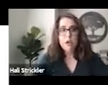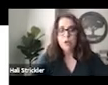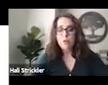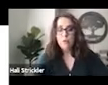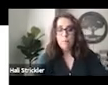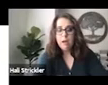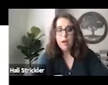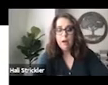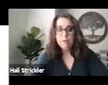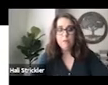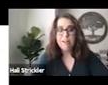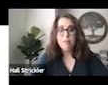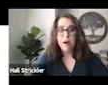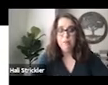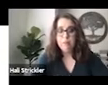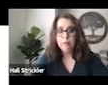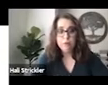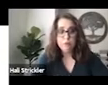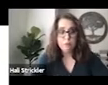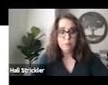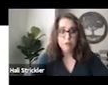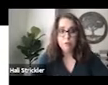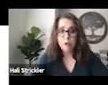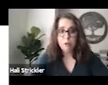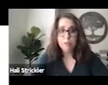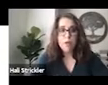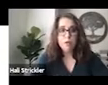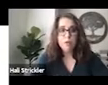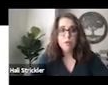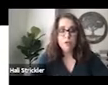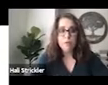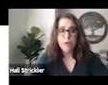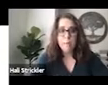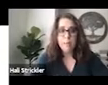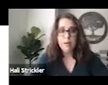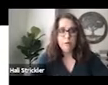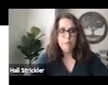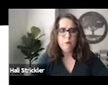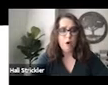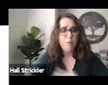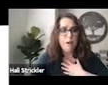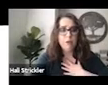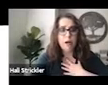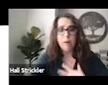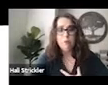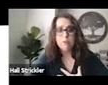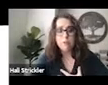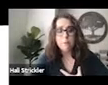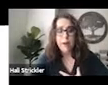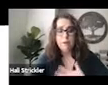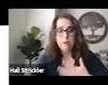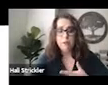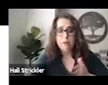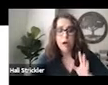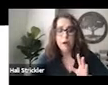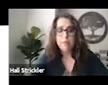speakers, you might have to play around with your Zoom controls. So there should be a button on my screen. I'm personally using a